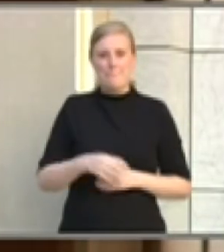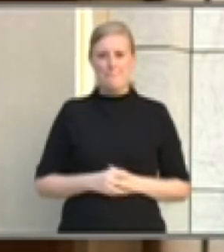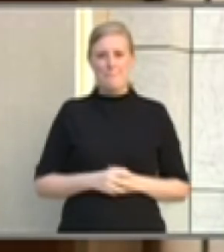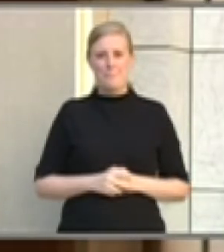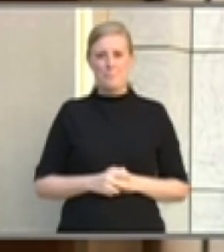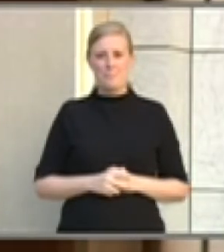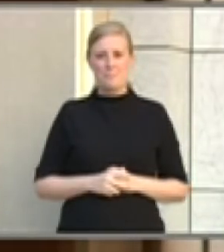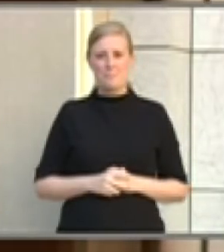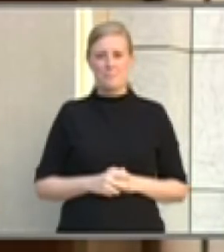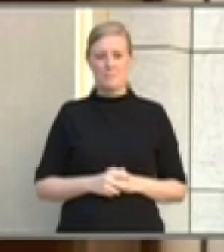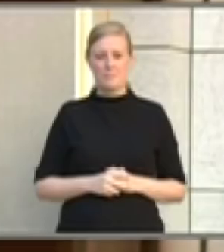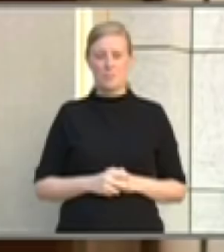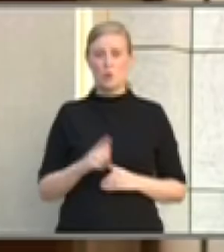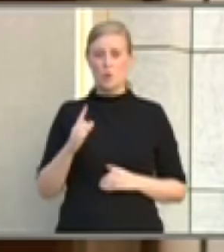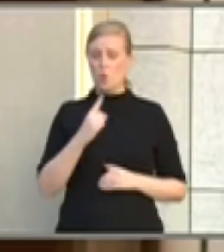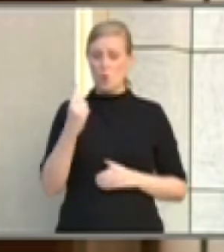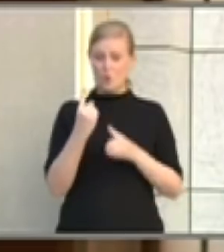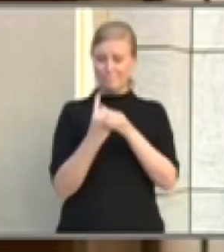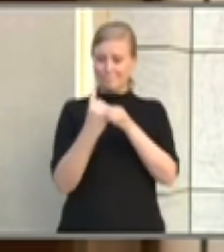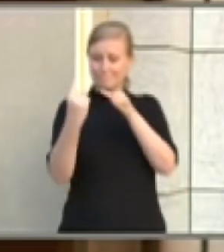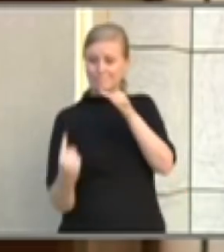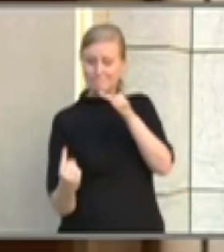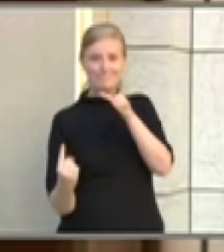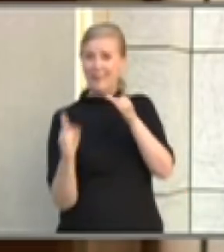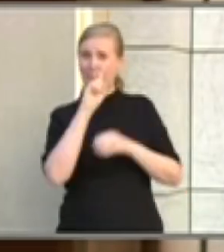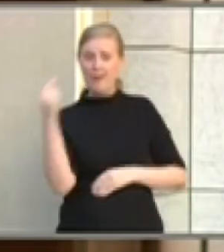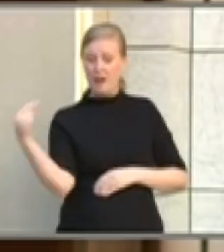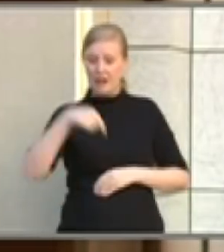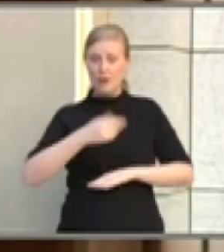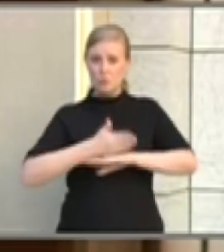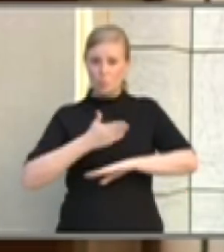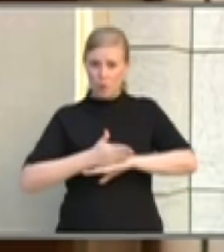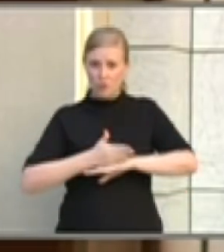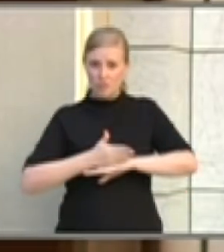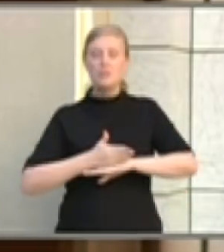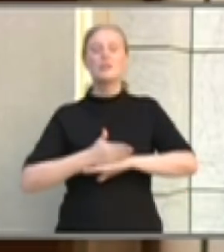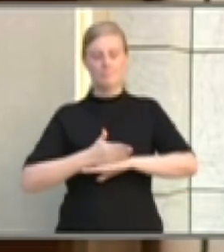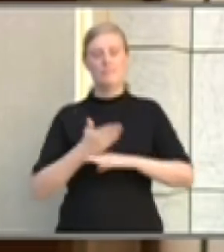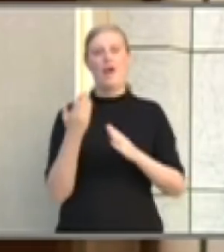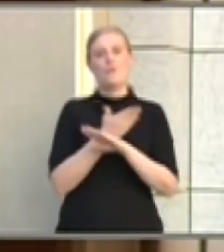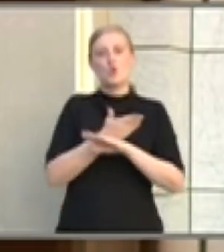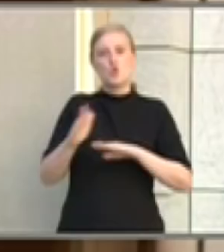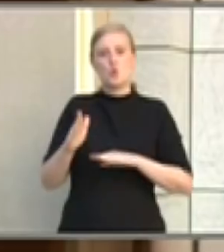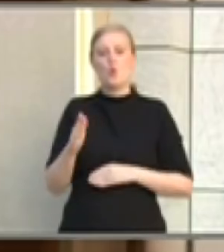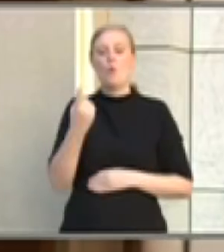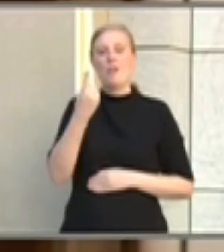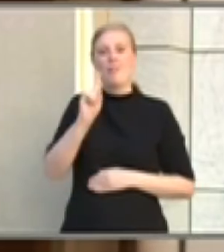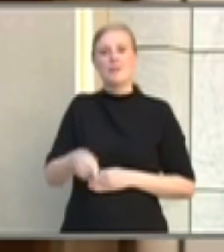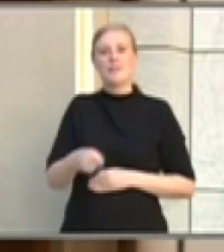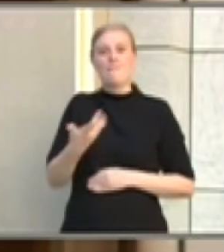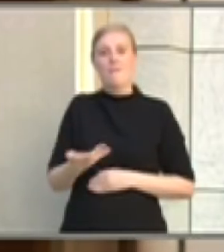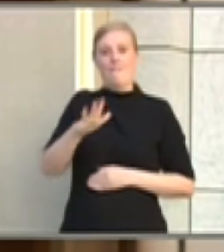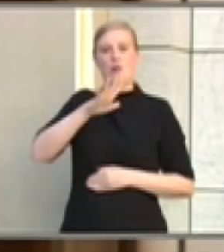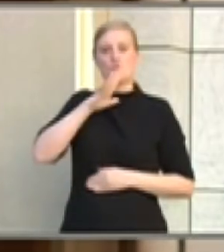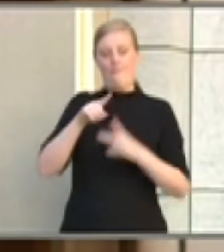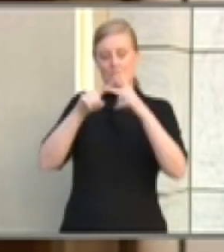who have lost their jobs. Today, we are introducing a $1,500 per fortnight job keeper